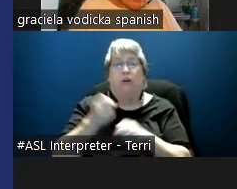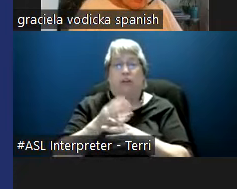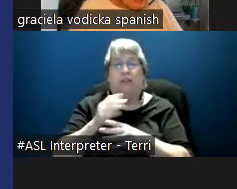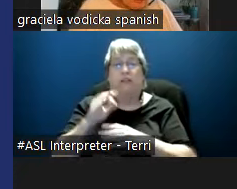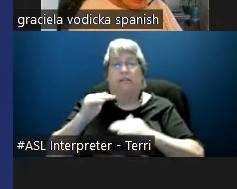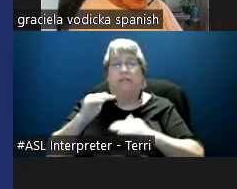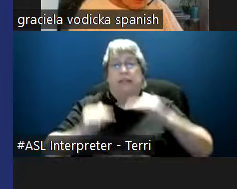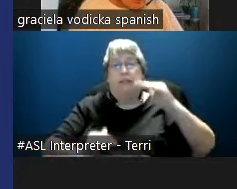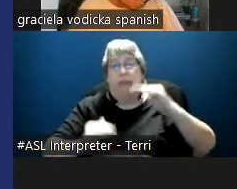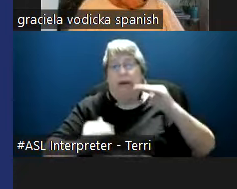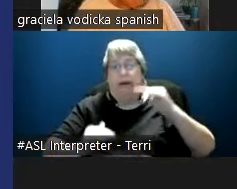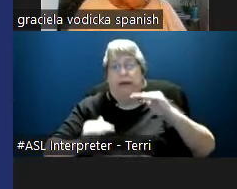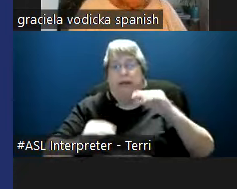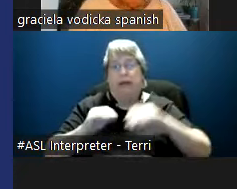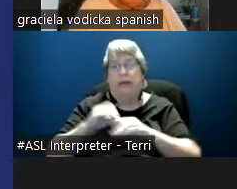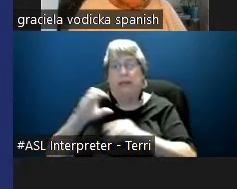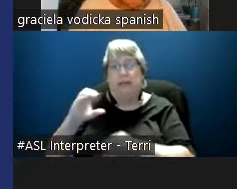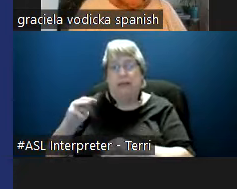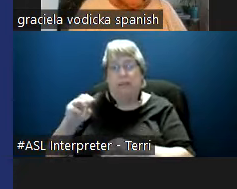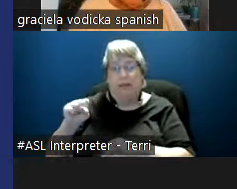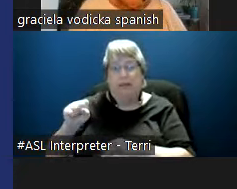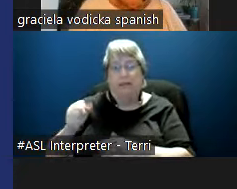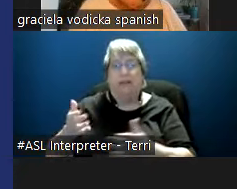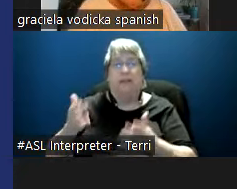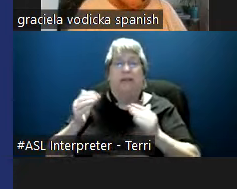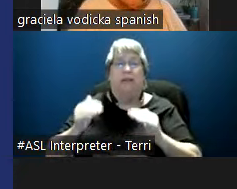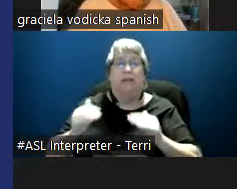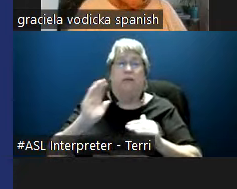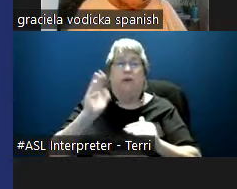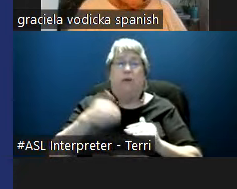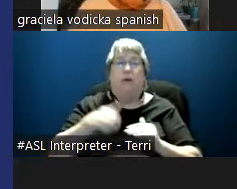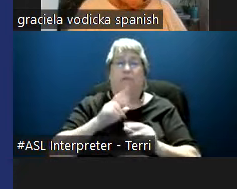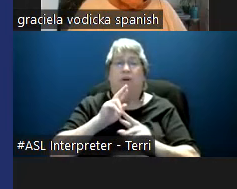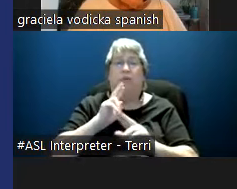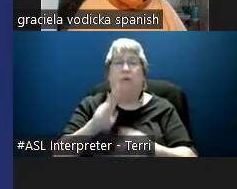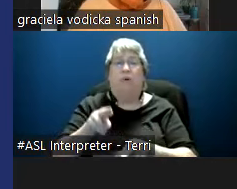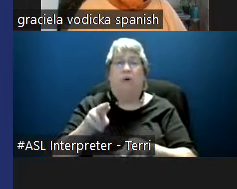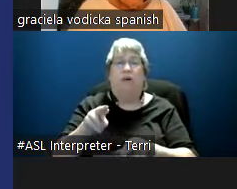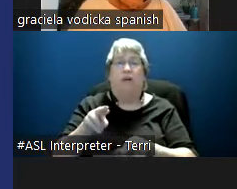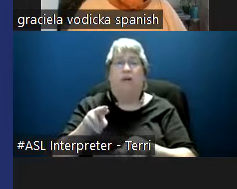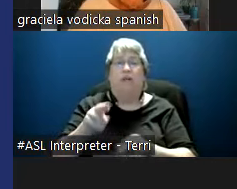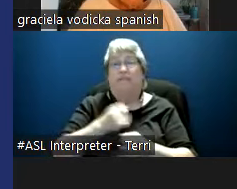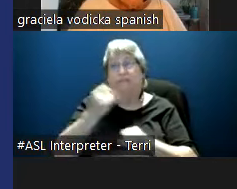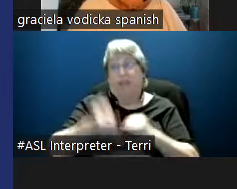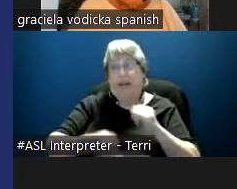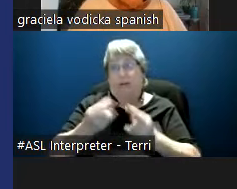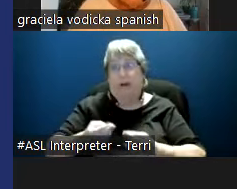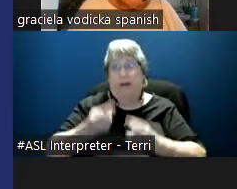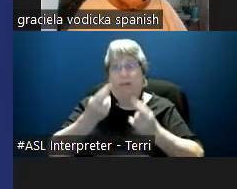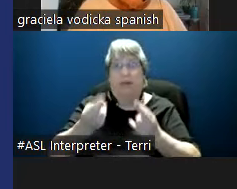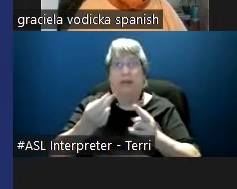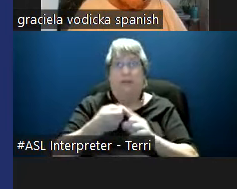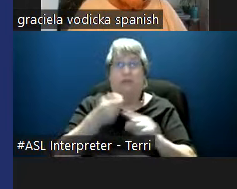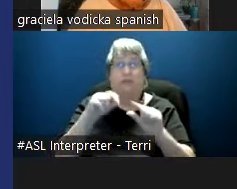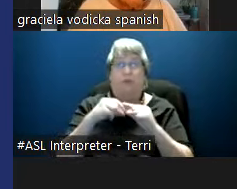We're going to do a report out. These are going to be our final recommendations from the groups. And